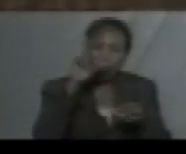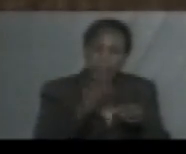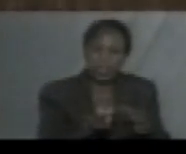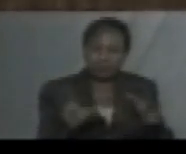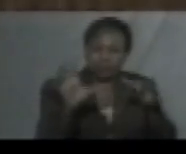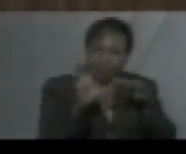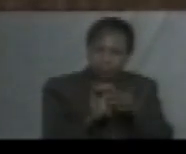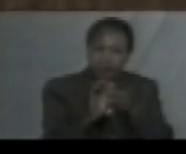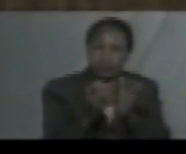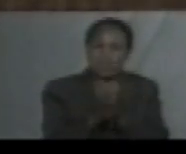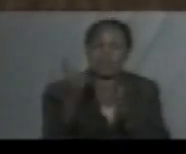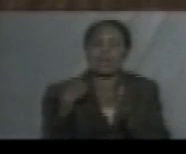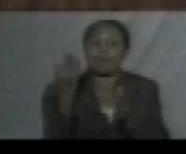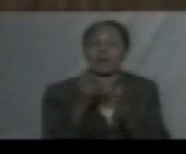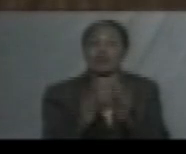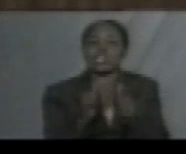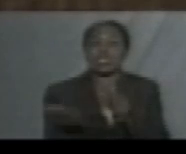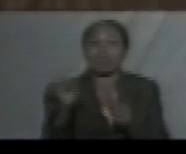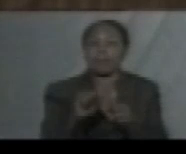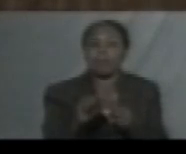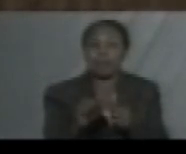reconciled with the number which came in.